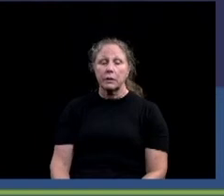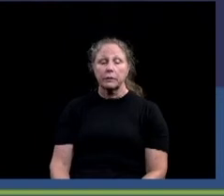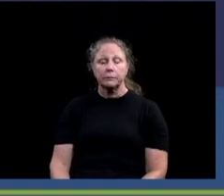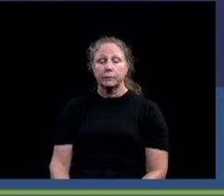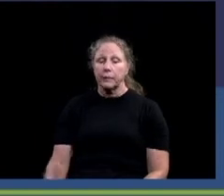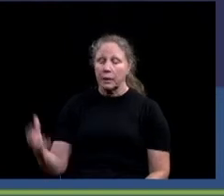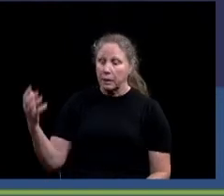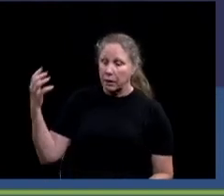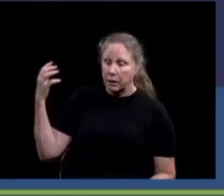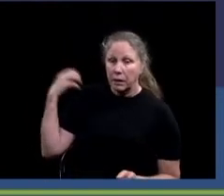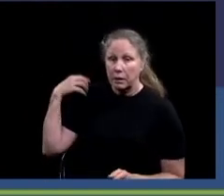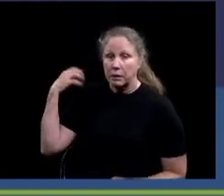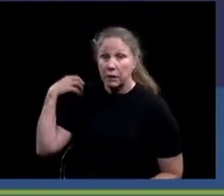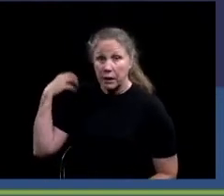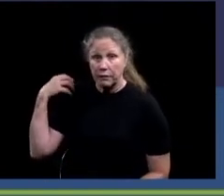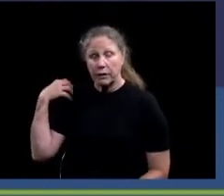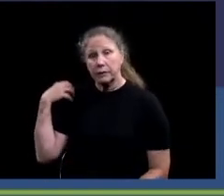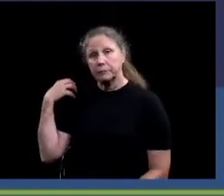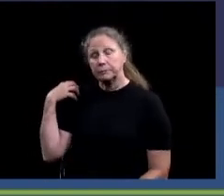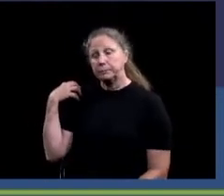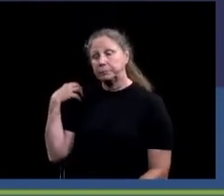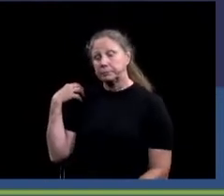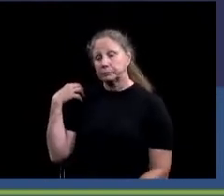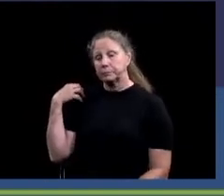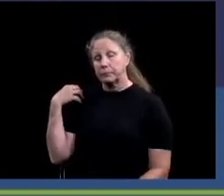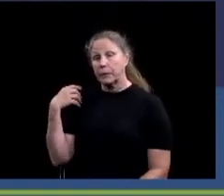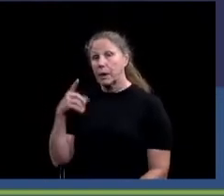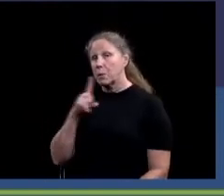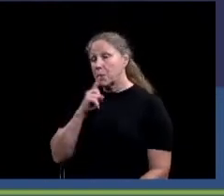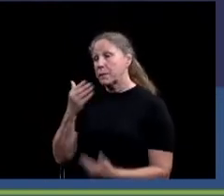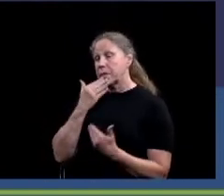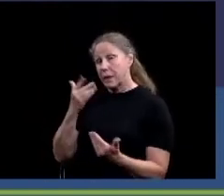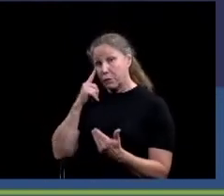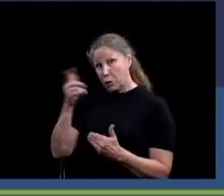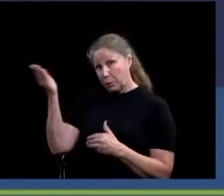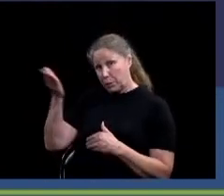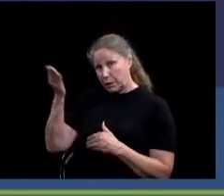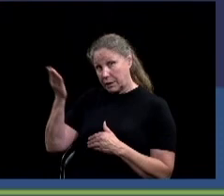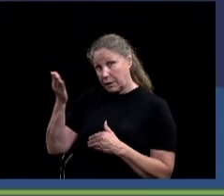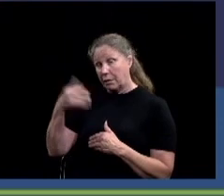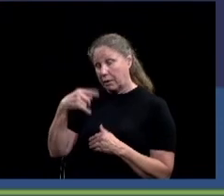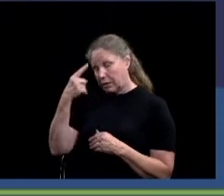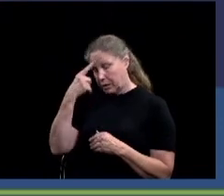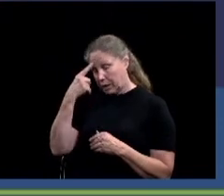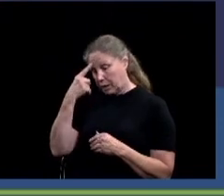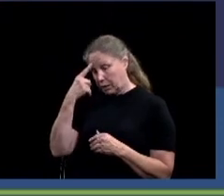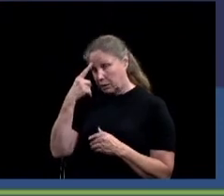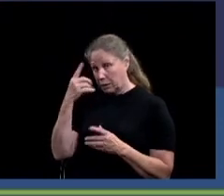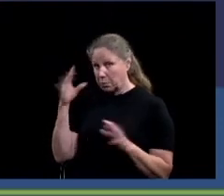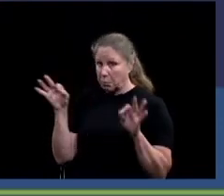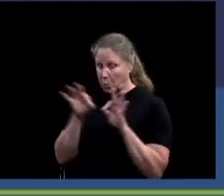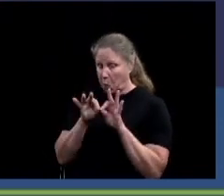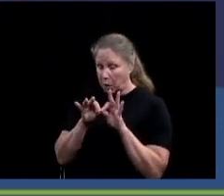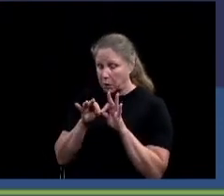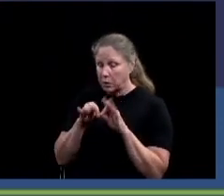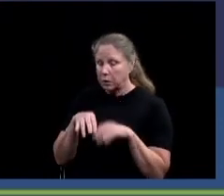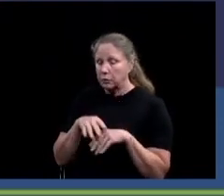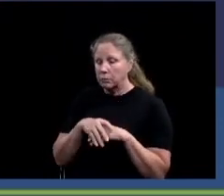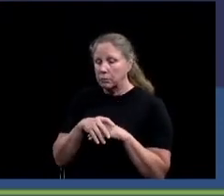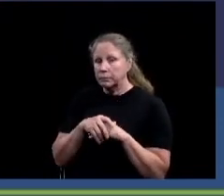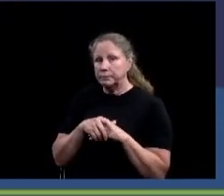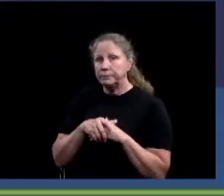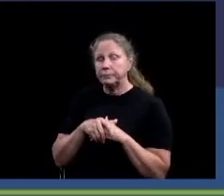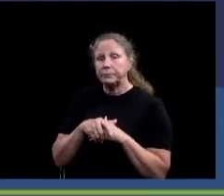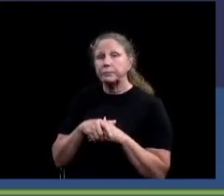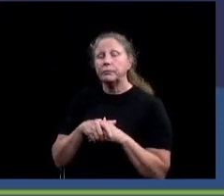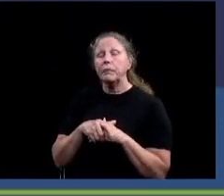I really do appreciate this presentation. I think it's been very worthwhile, and I have expressed many times how proud I